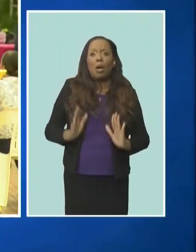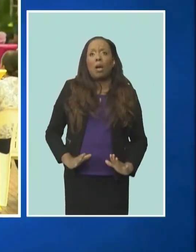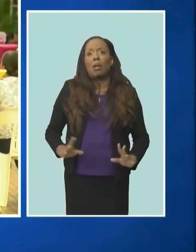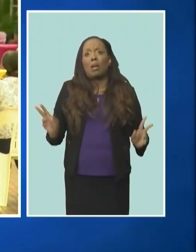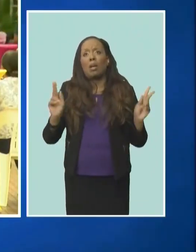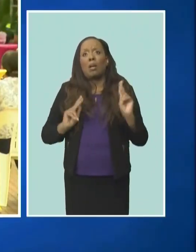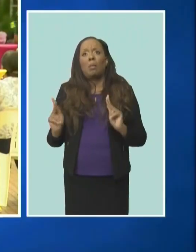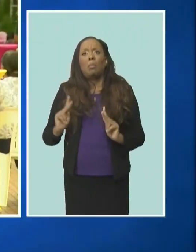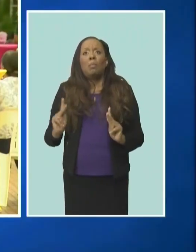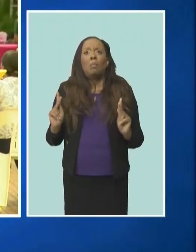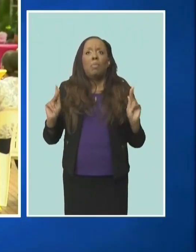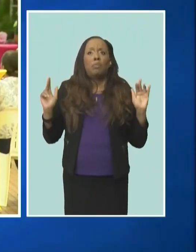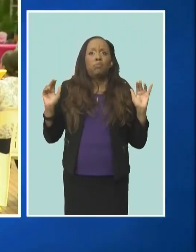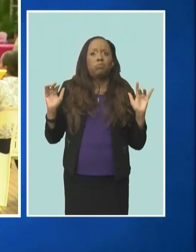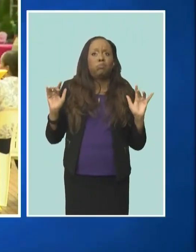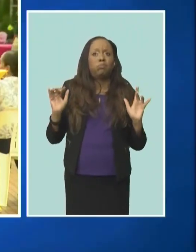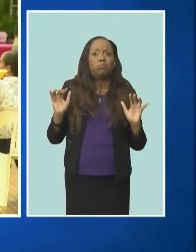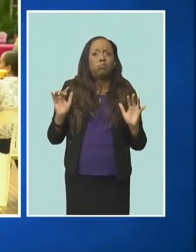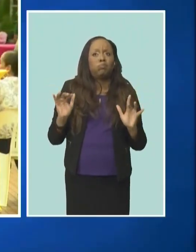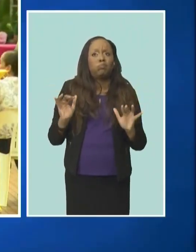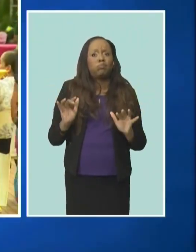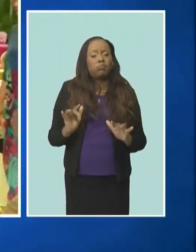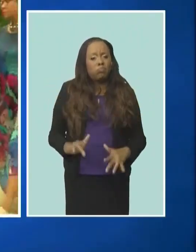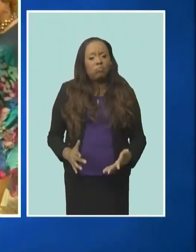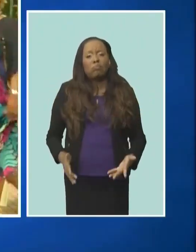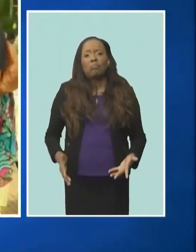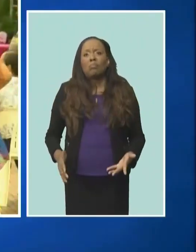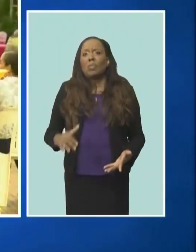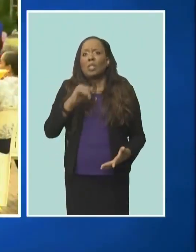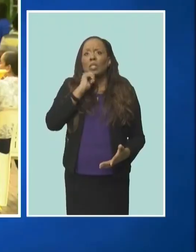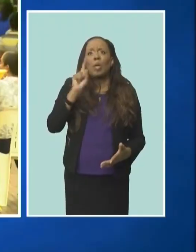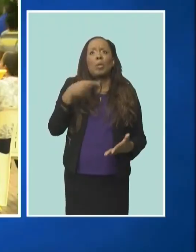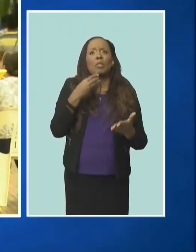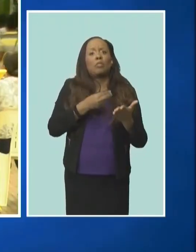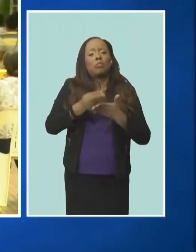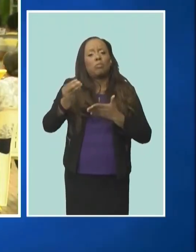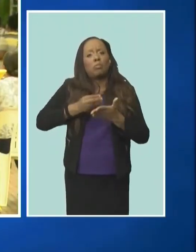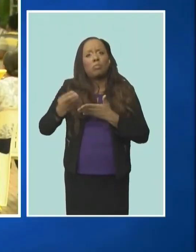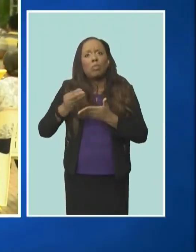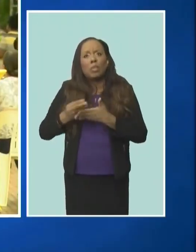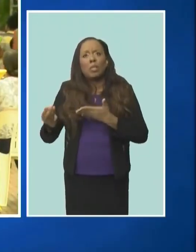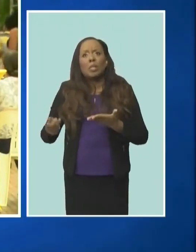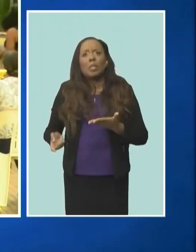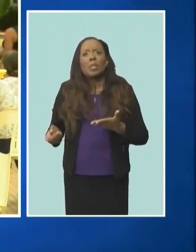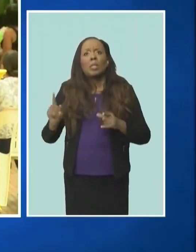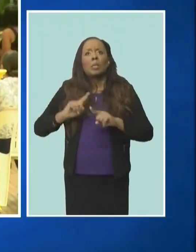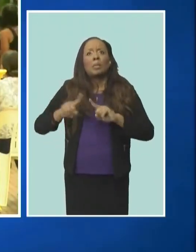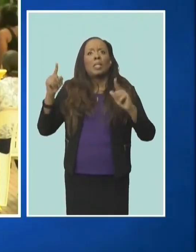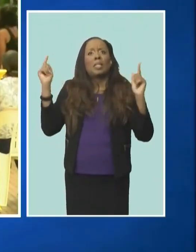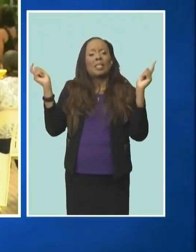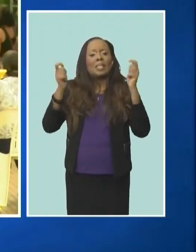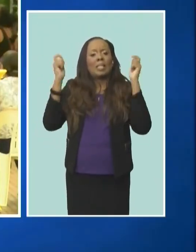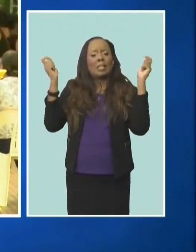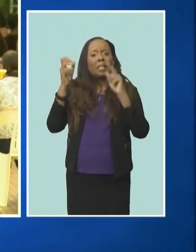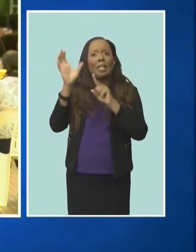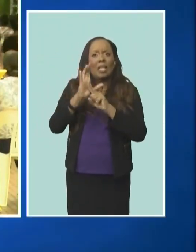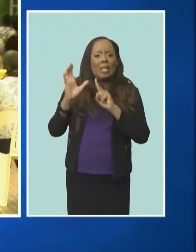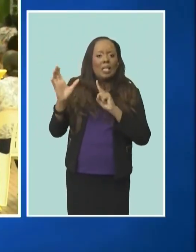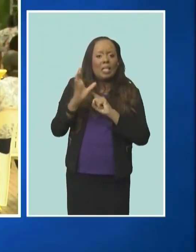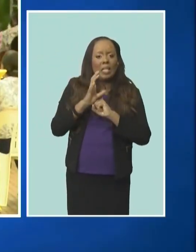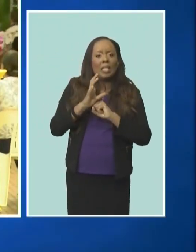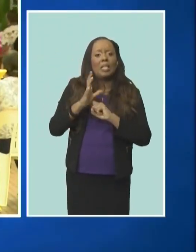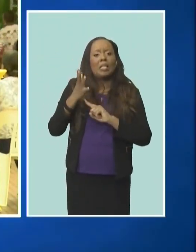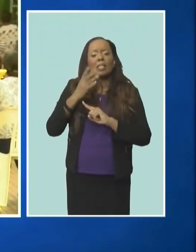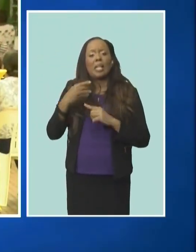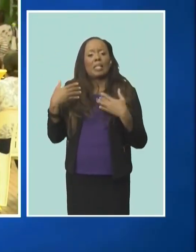to pour into the Grand Market. It's more than just a shopping experience for many. It's a celebration of culture and